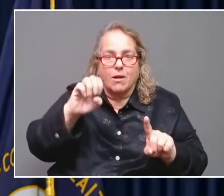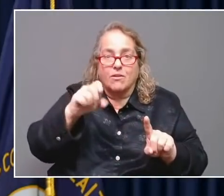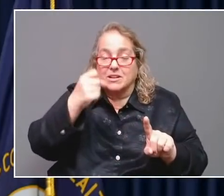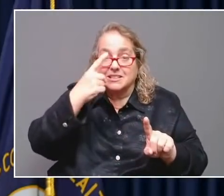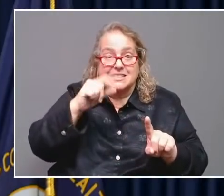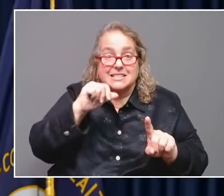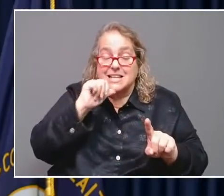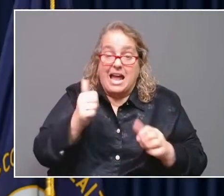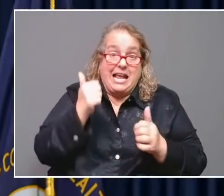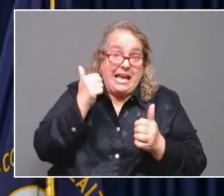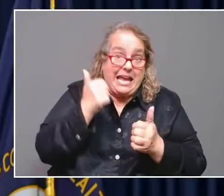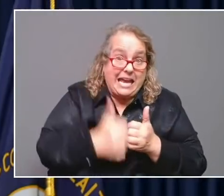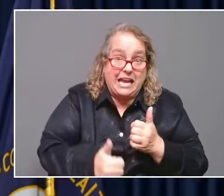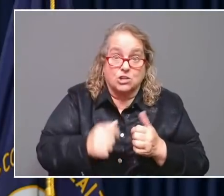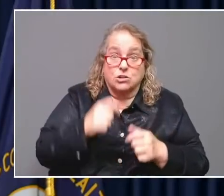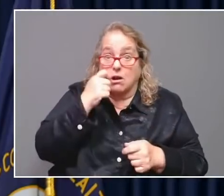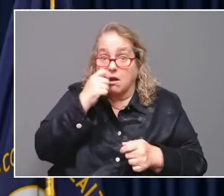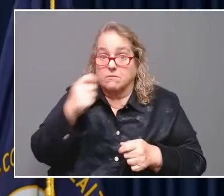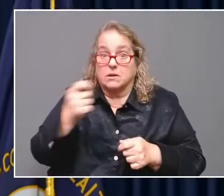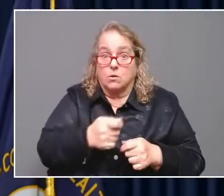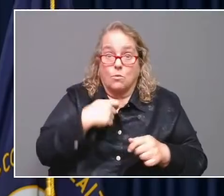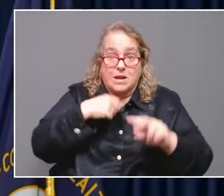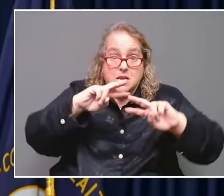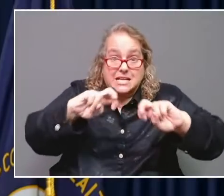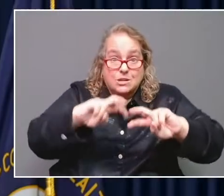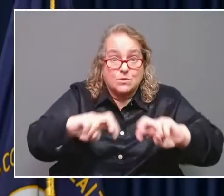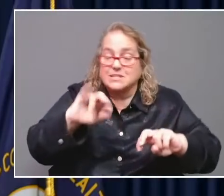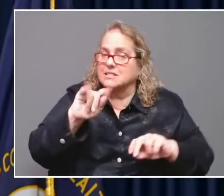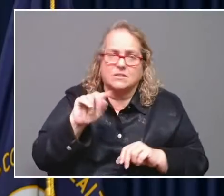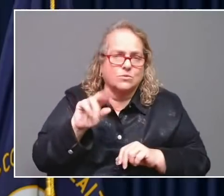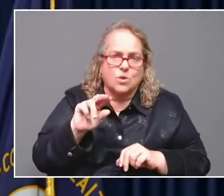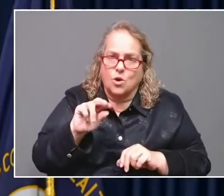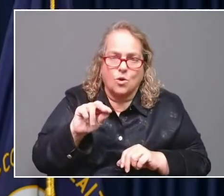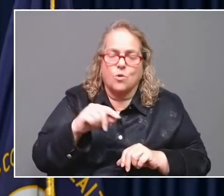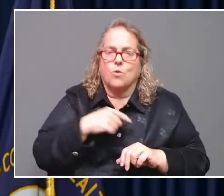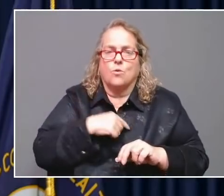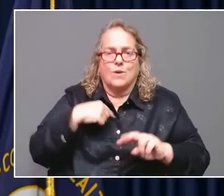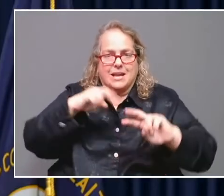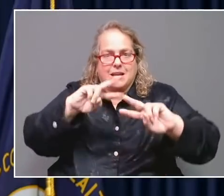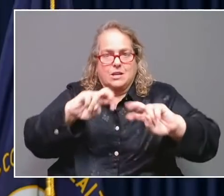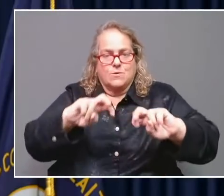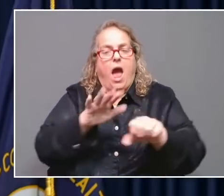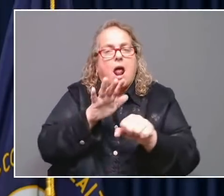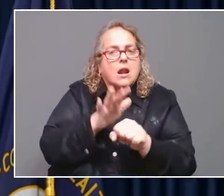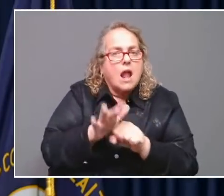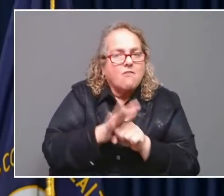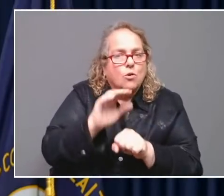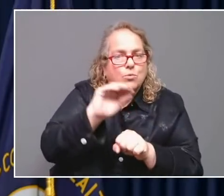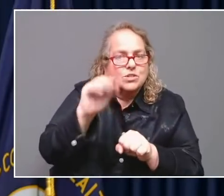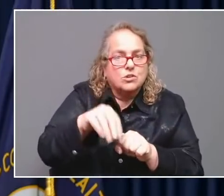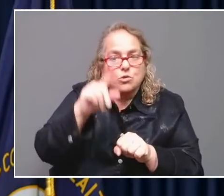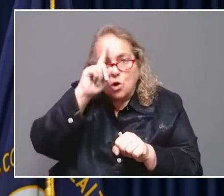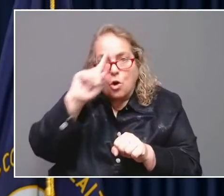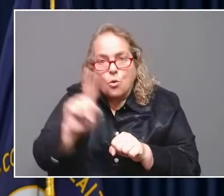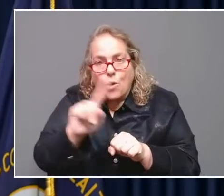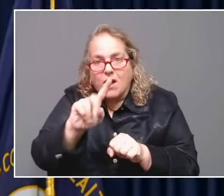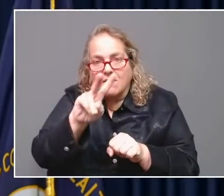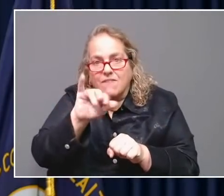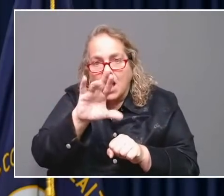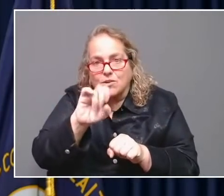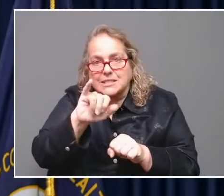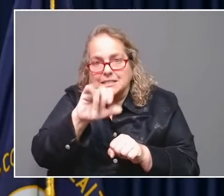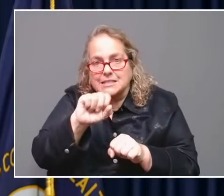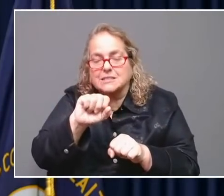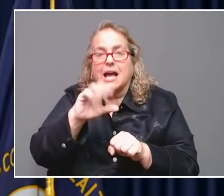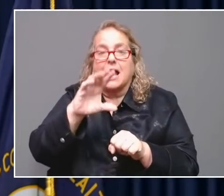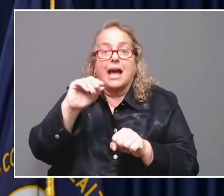specimen. We don't need to do that. It's about sequencing enough specimens to know where the virus is and when it's present and if it's mutating. So I